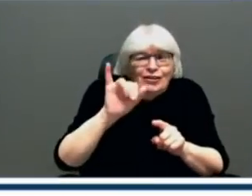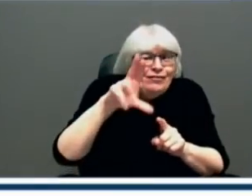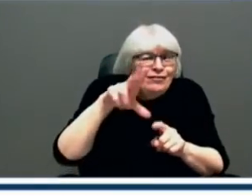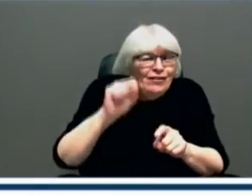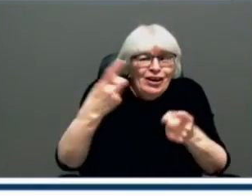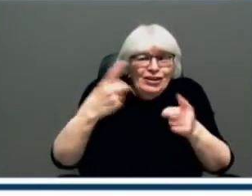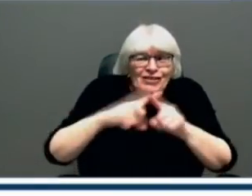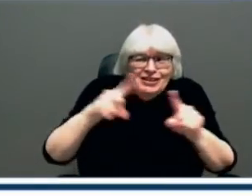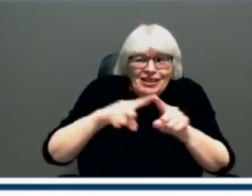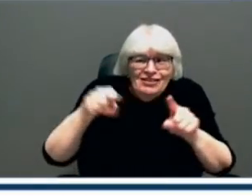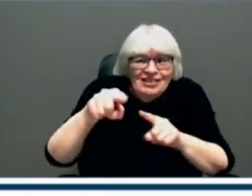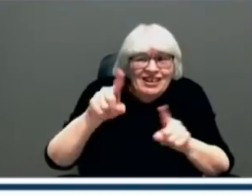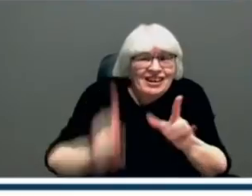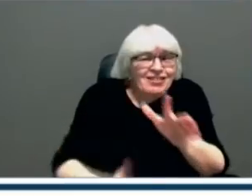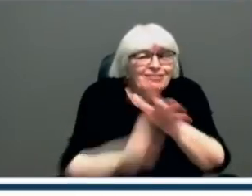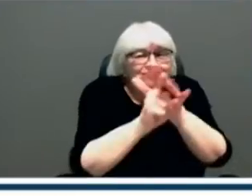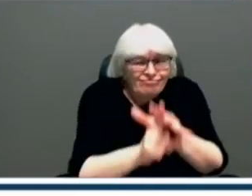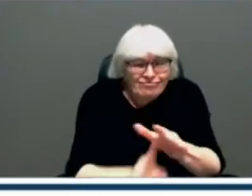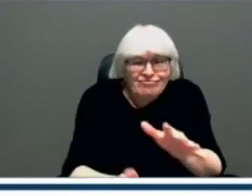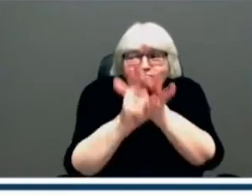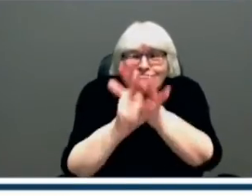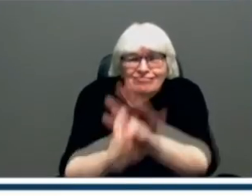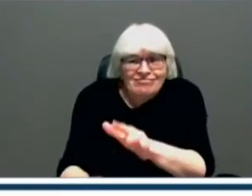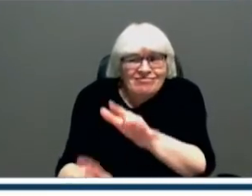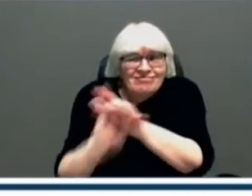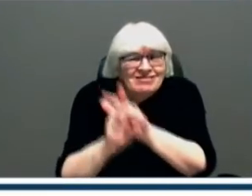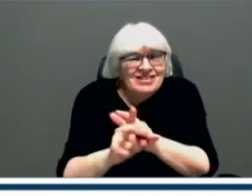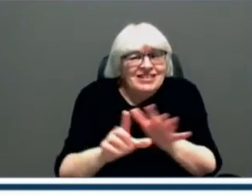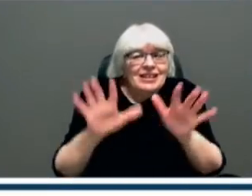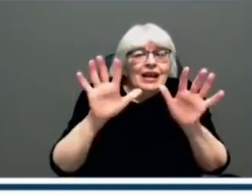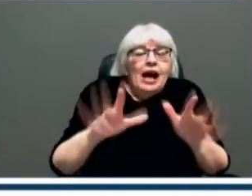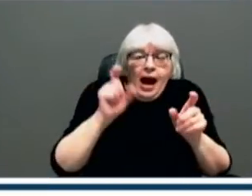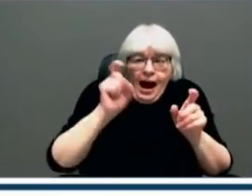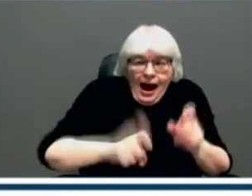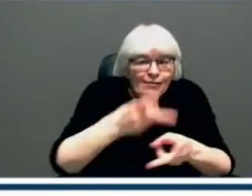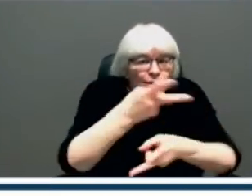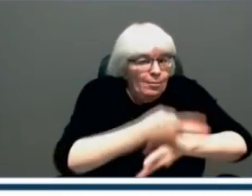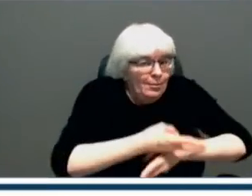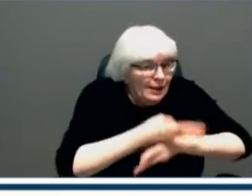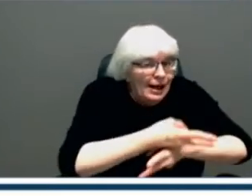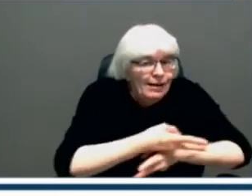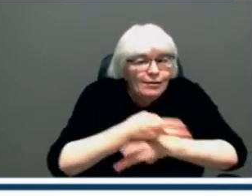about, follow precautions, but at the same time, people that we need to